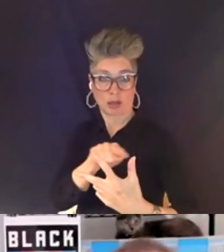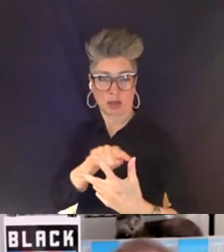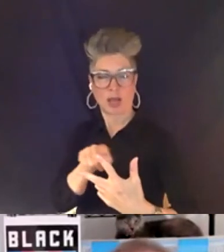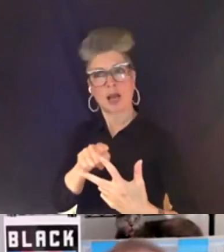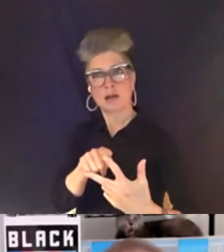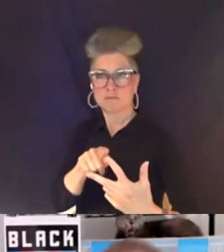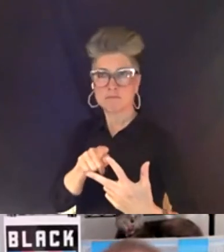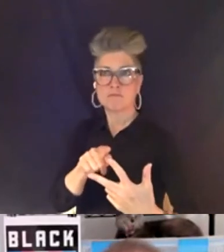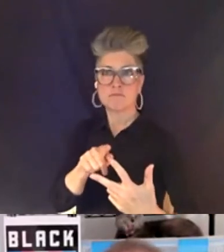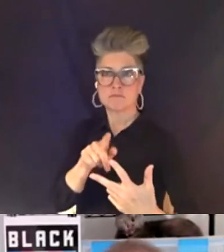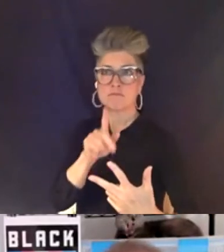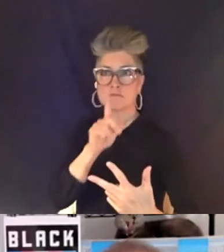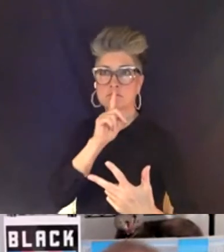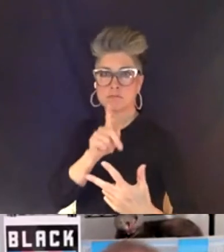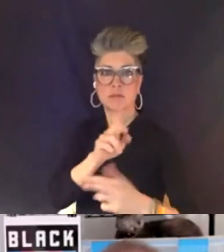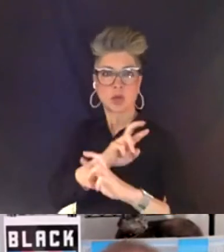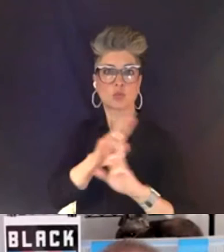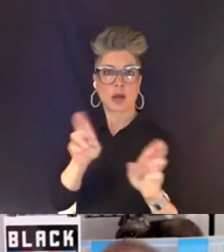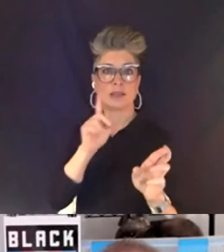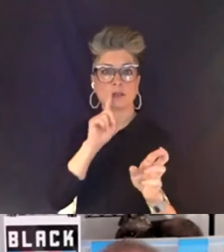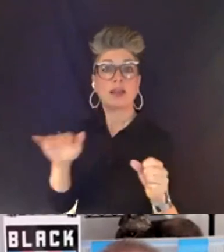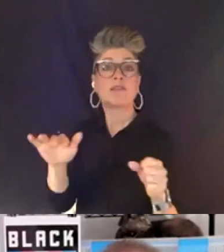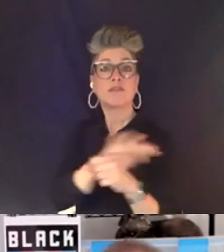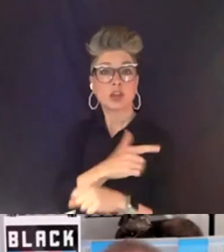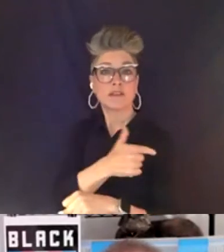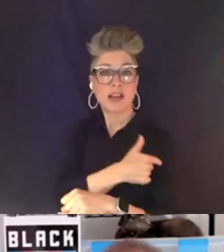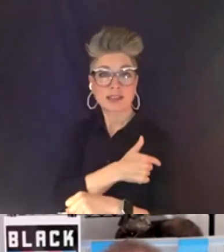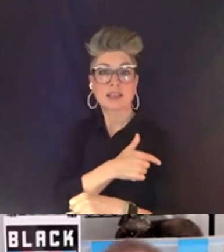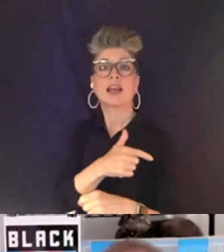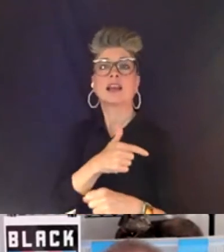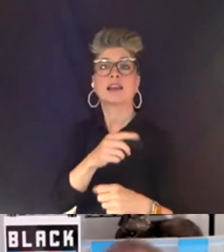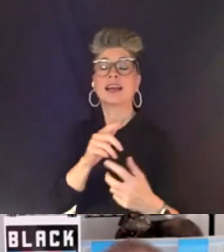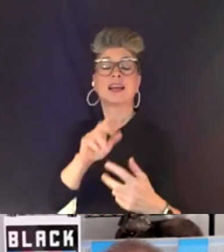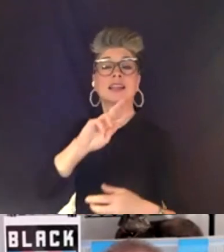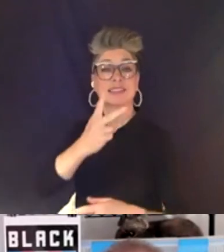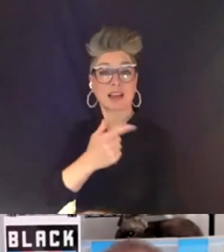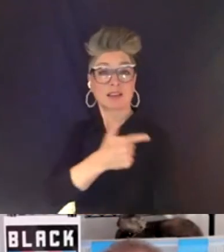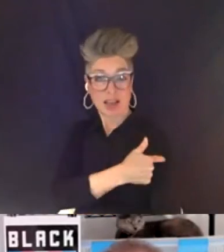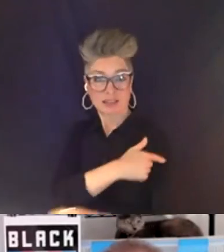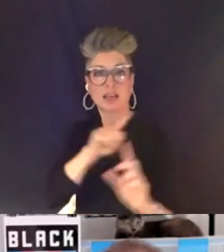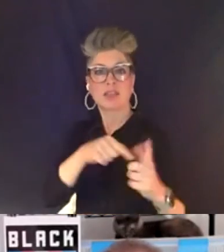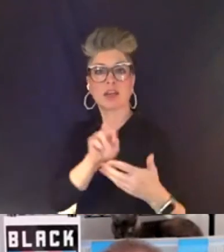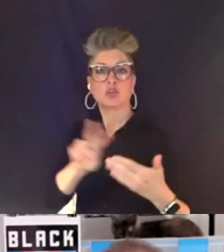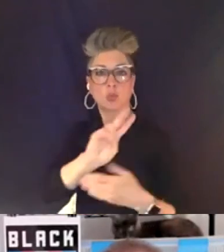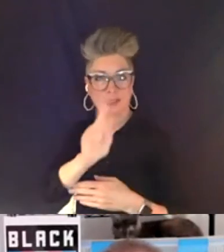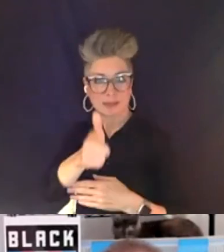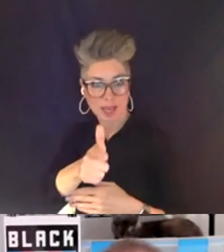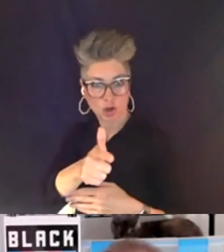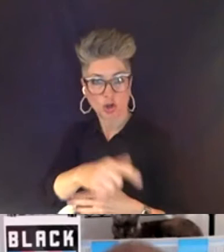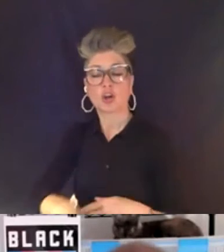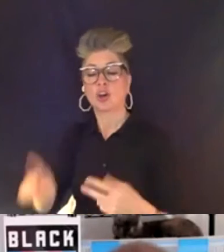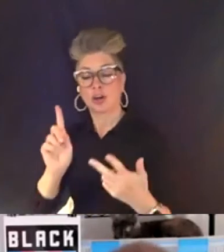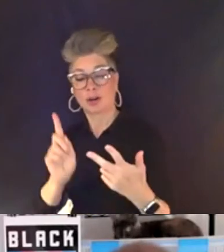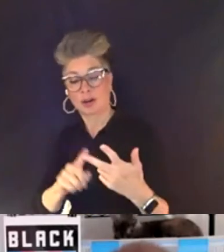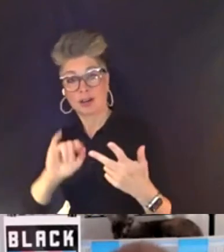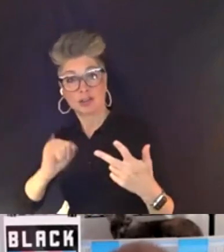being ready to be fully vaccinated 2 weeks after that second vaccine. And again, with the J&J, it's 2 weeks after that initial vaccine that